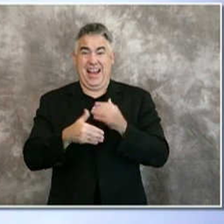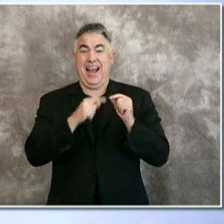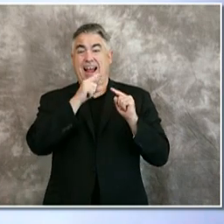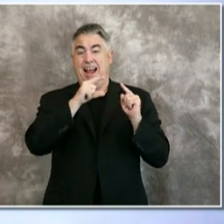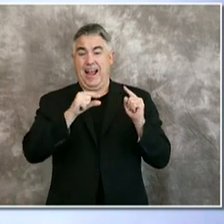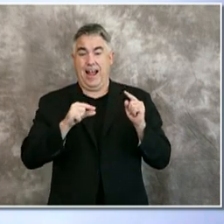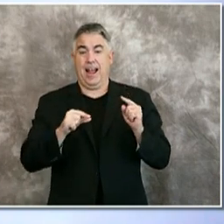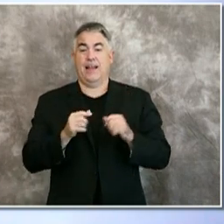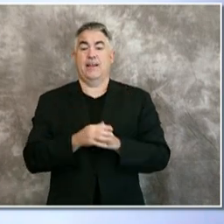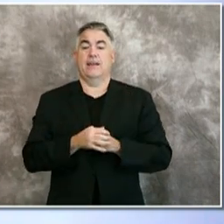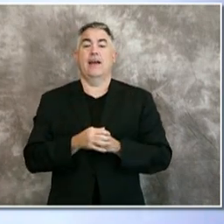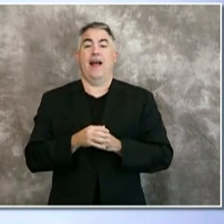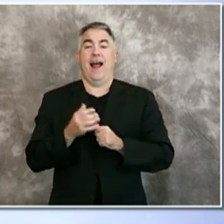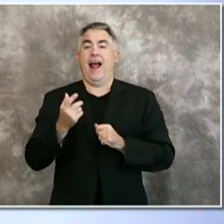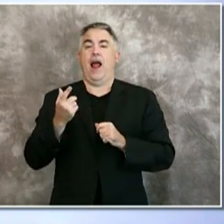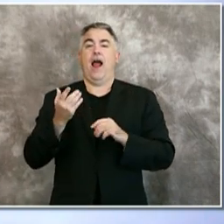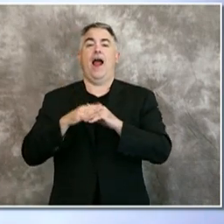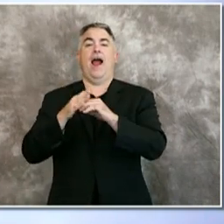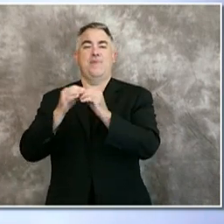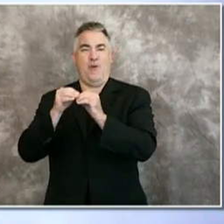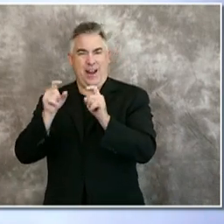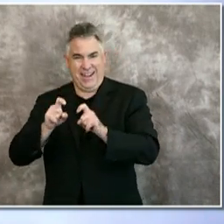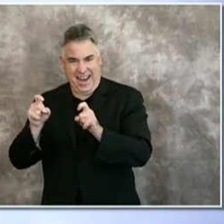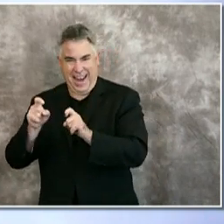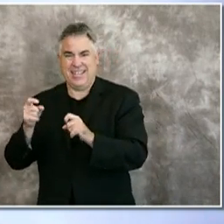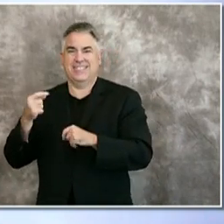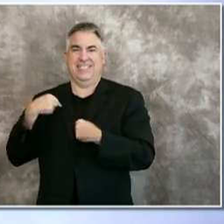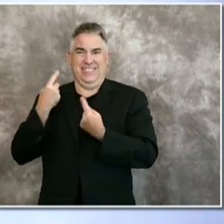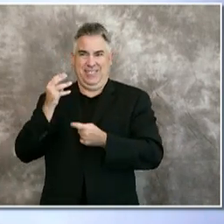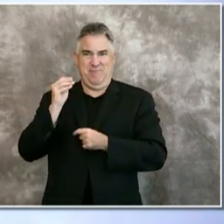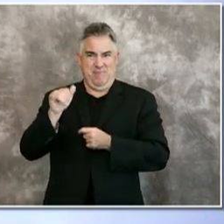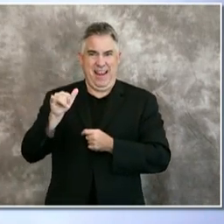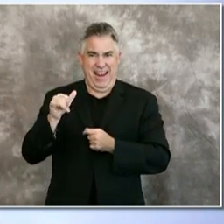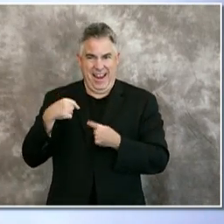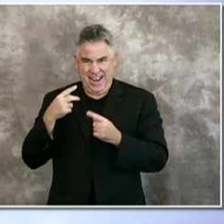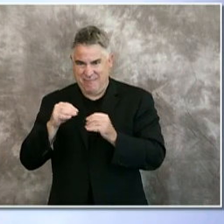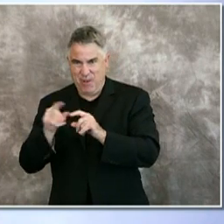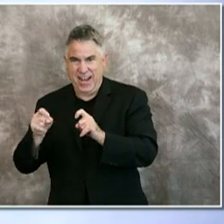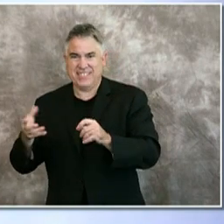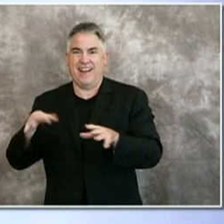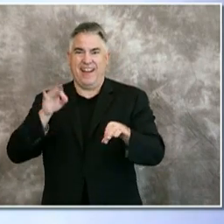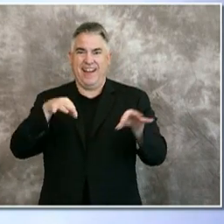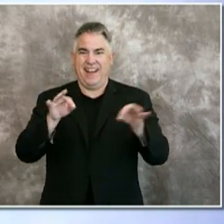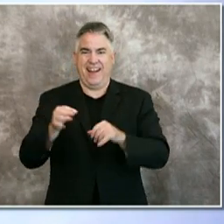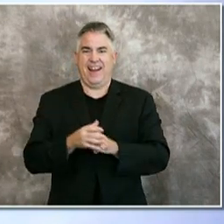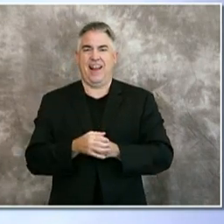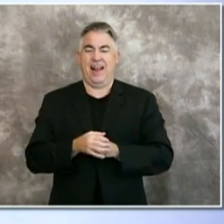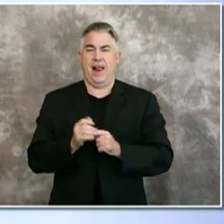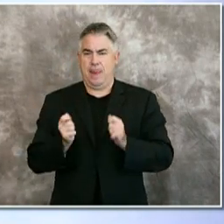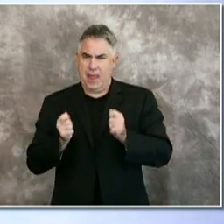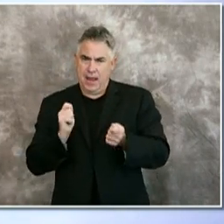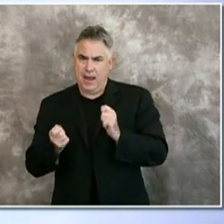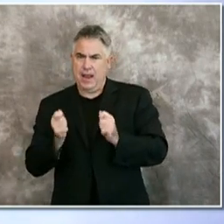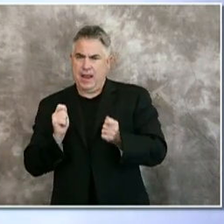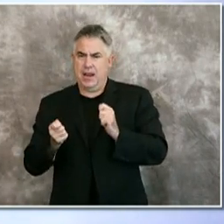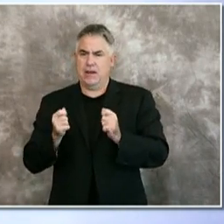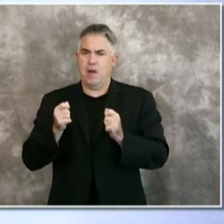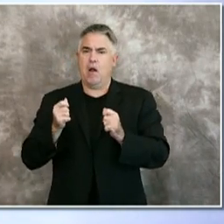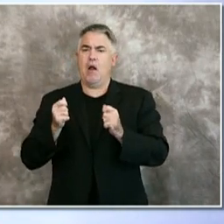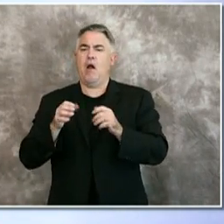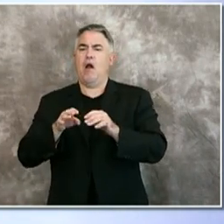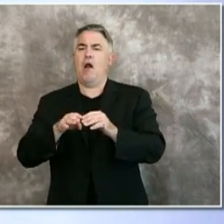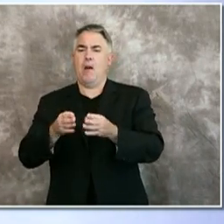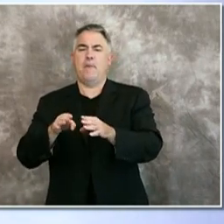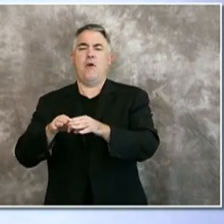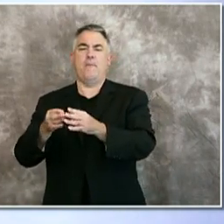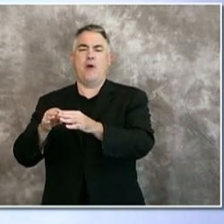move into May. May was a month of adaptation as we began to adapt our behaviors, as we started opening up parks and beaches